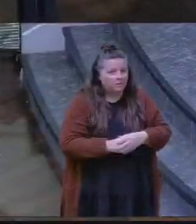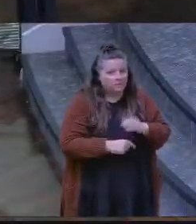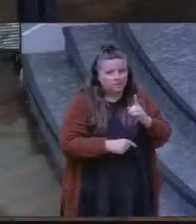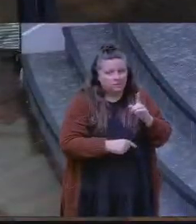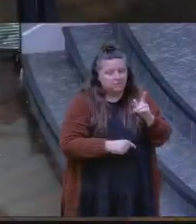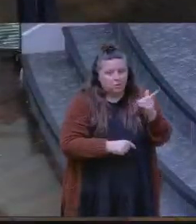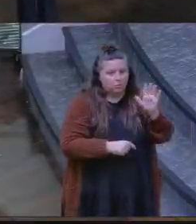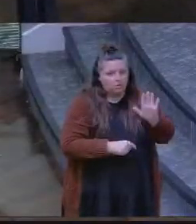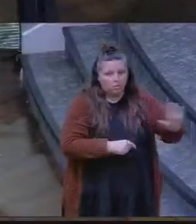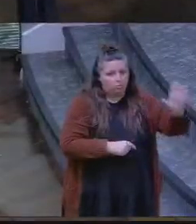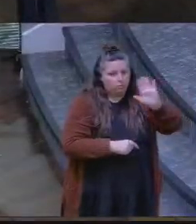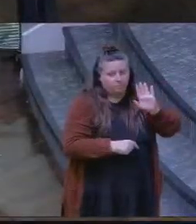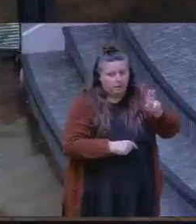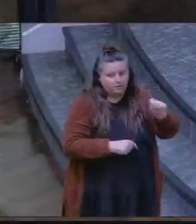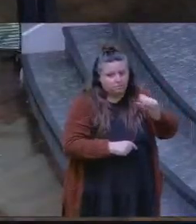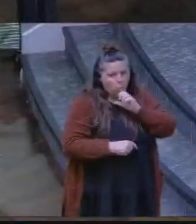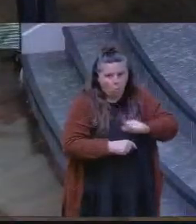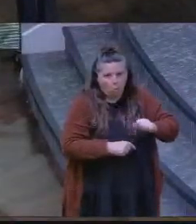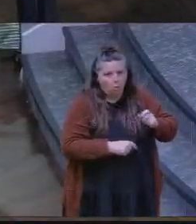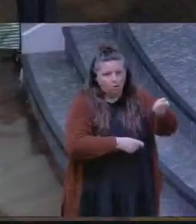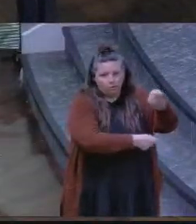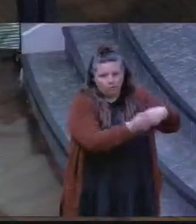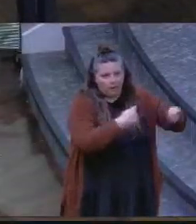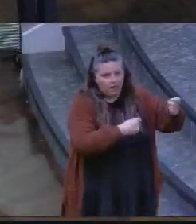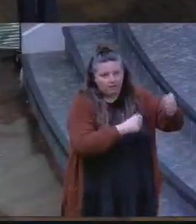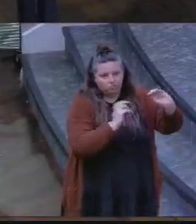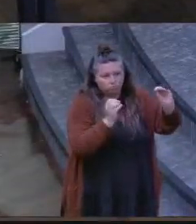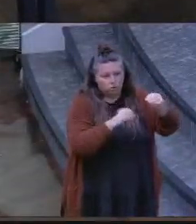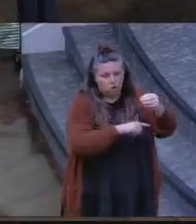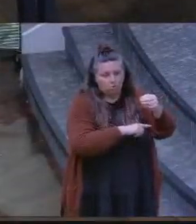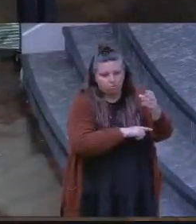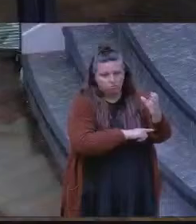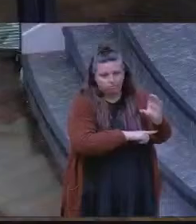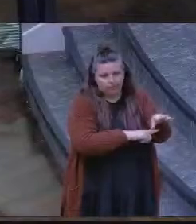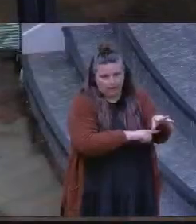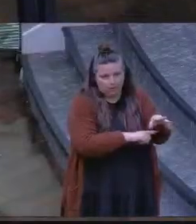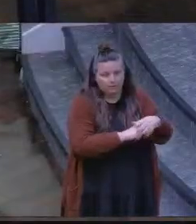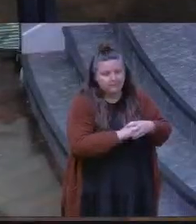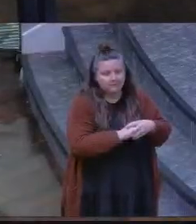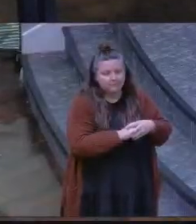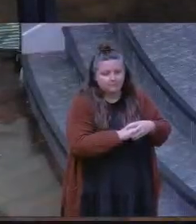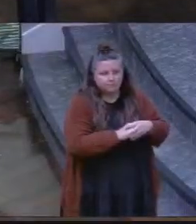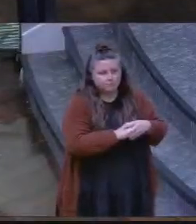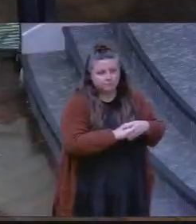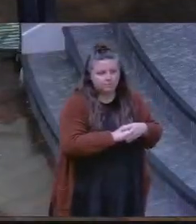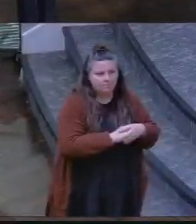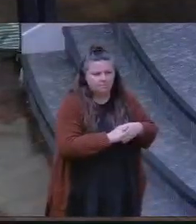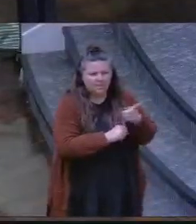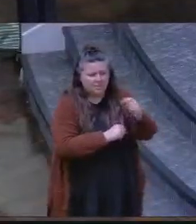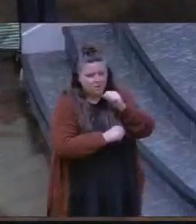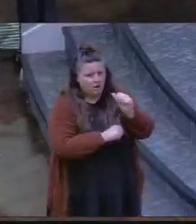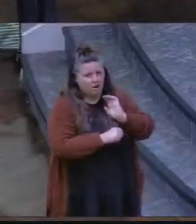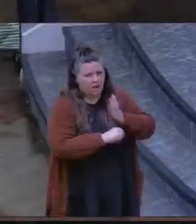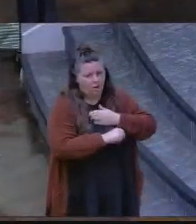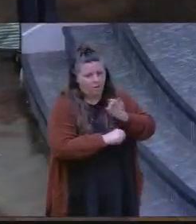out, those cameras. And they weren't on the whole fleet to begin with, in mind.